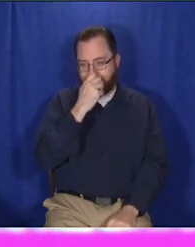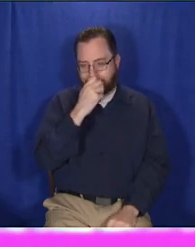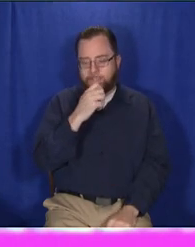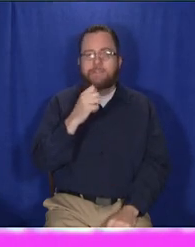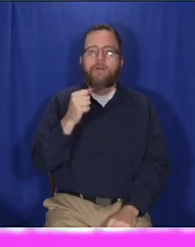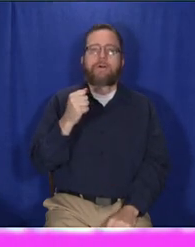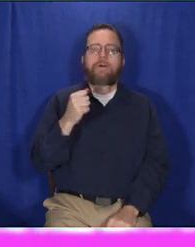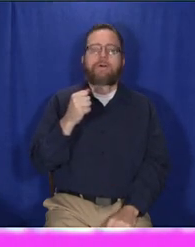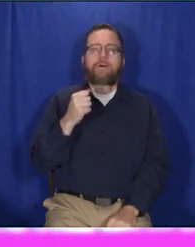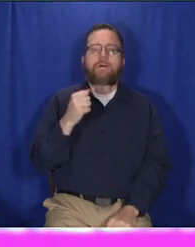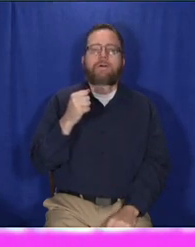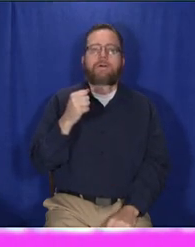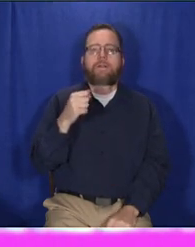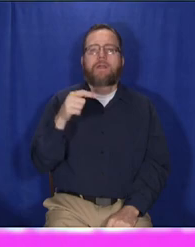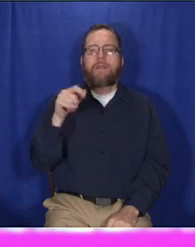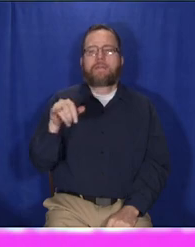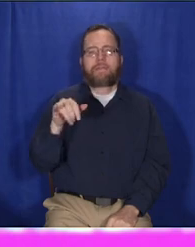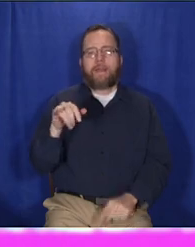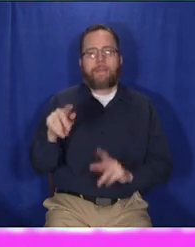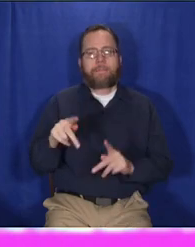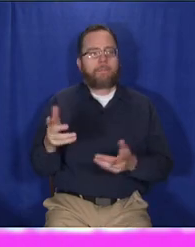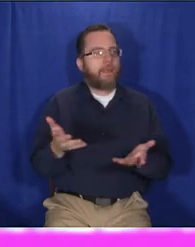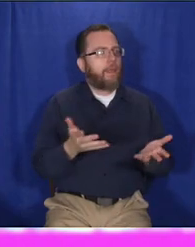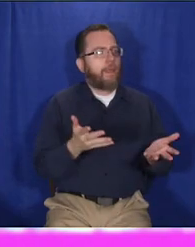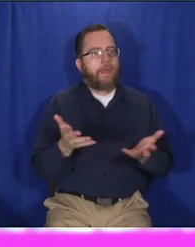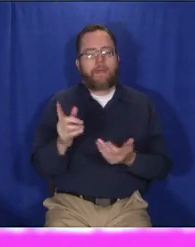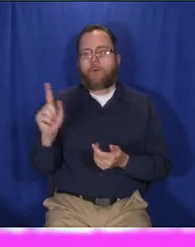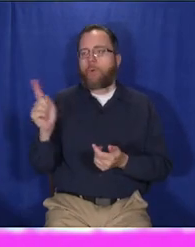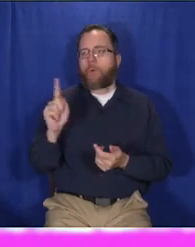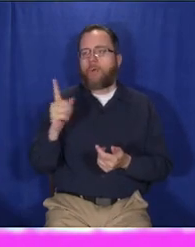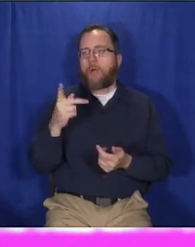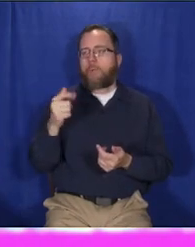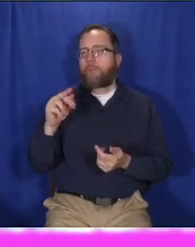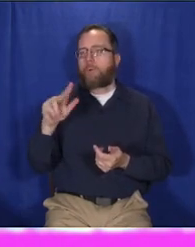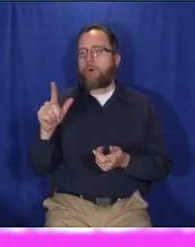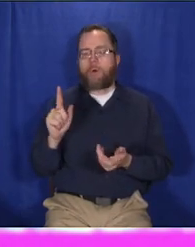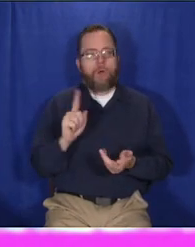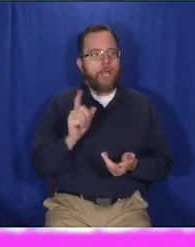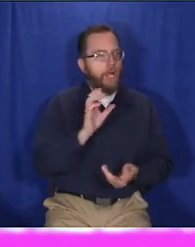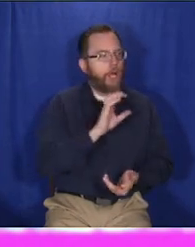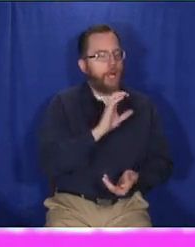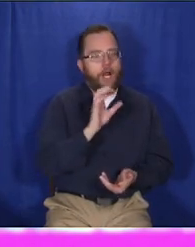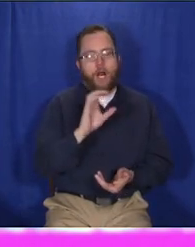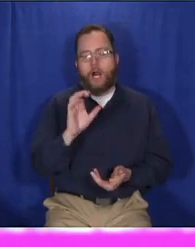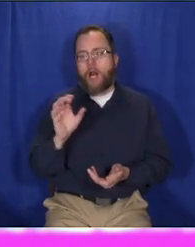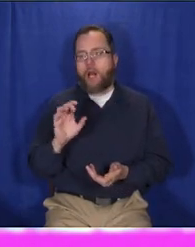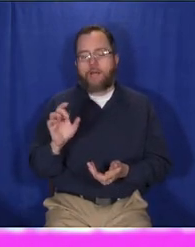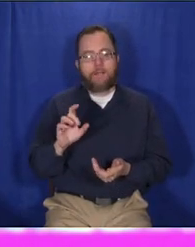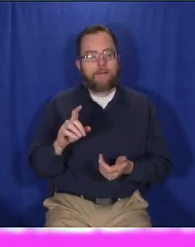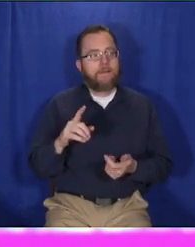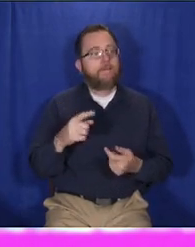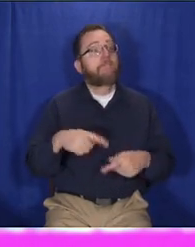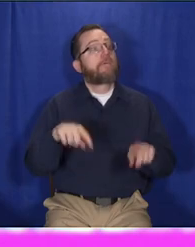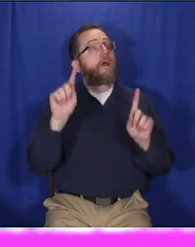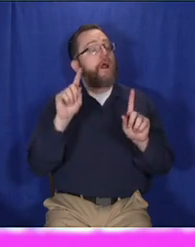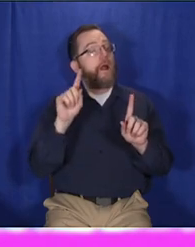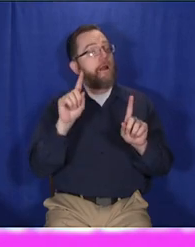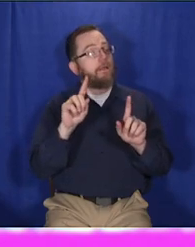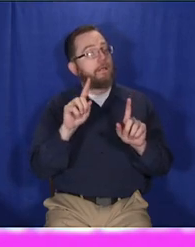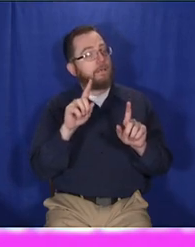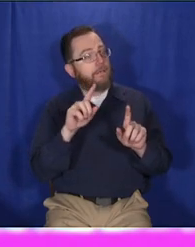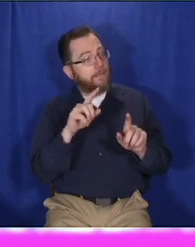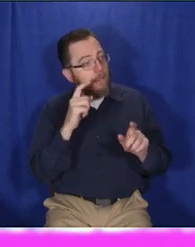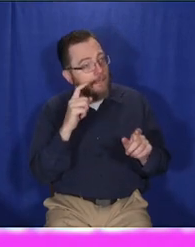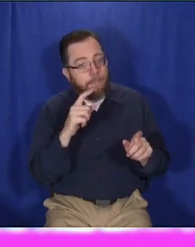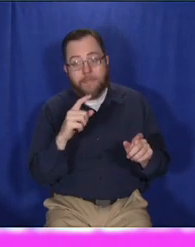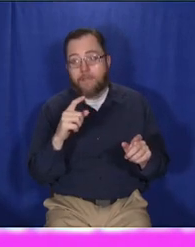find out where he's locked up, and they send Epaphroditus with a donation. We don't know precisely what it was. It was gifts. It was whatever he